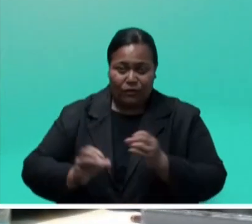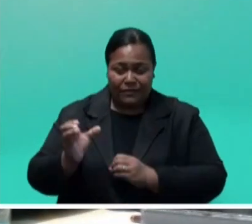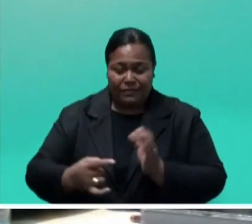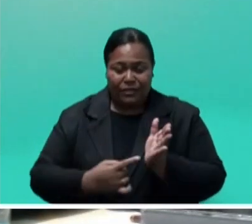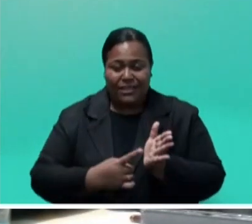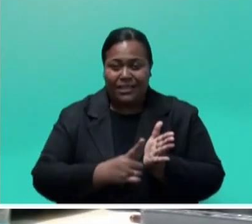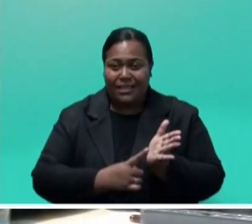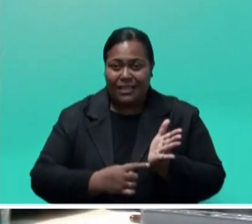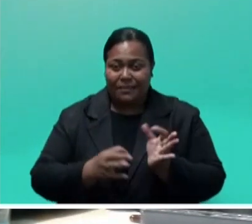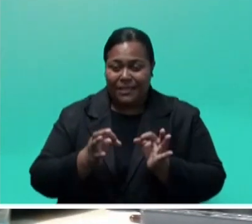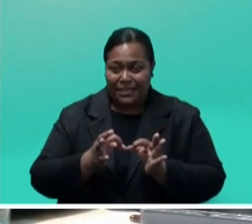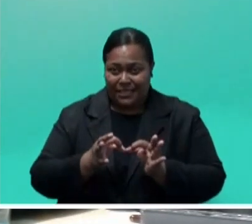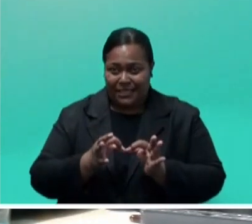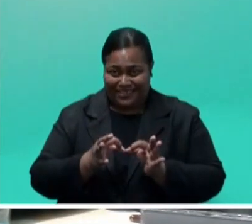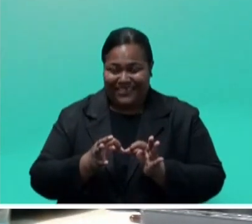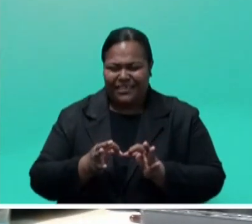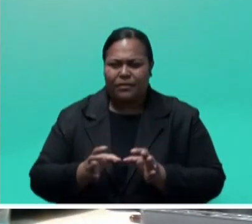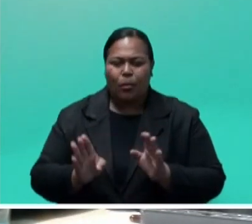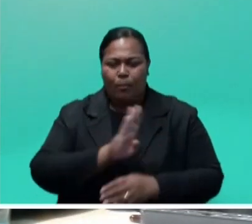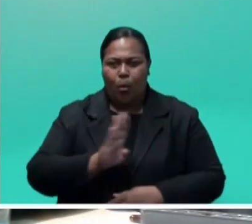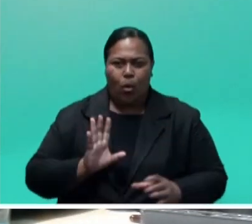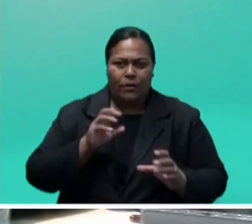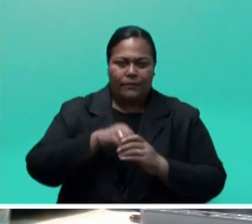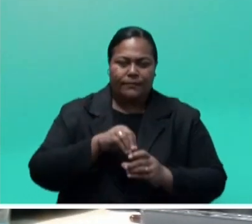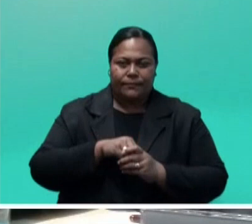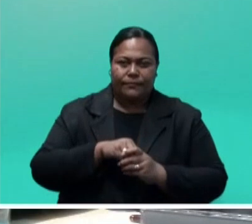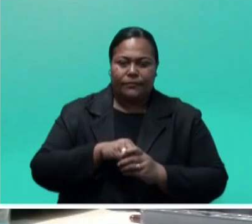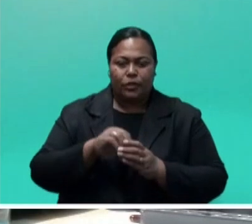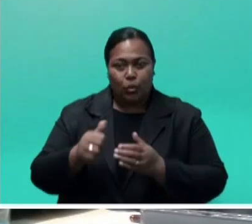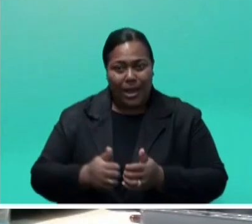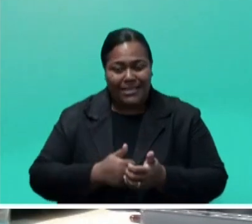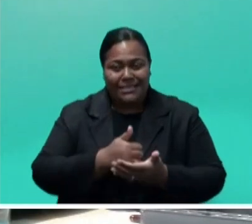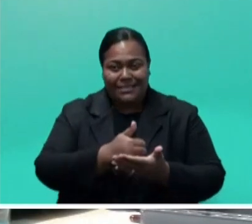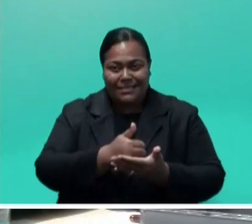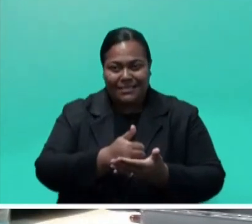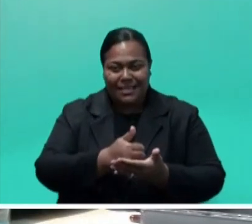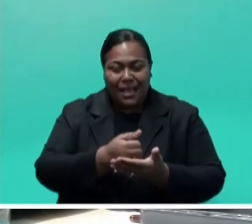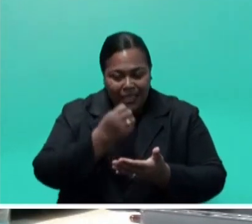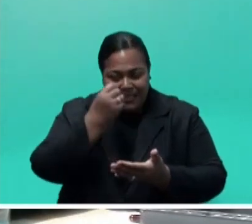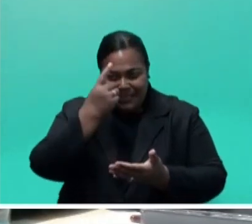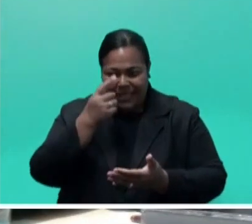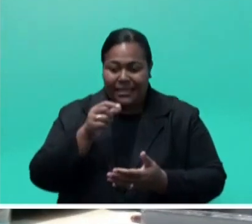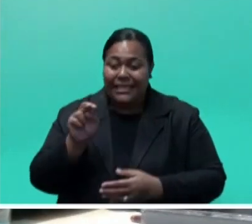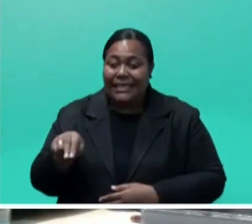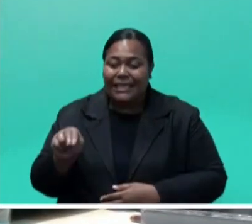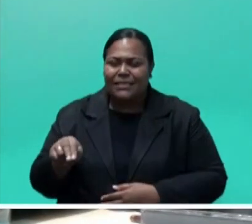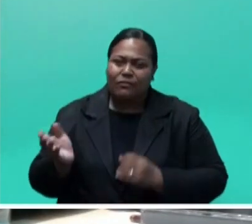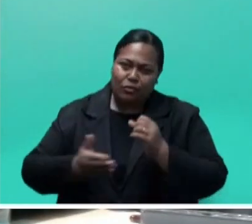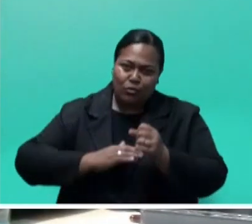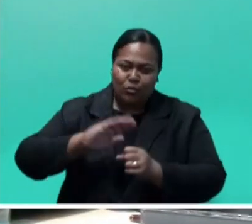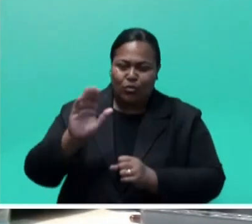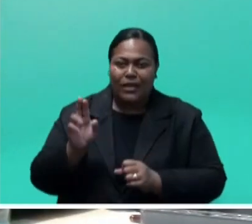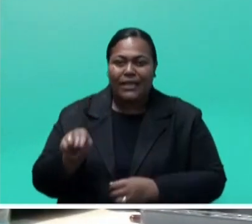TLTB on the board of FSC, who will assist better and understand the needs of the sugar industry